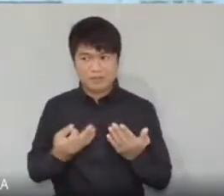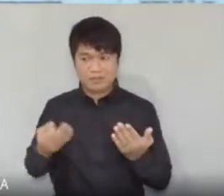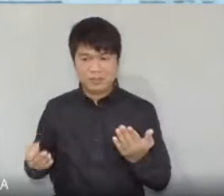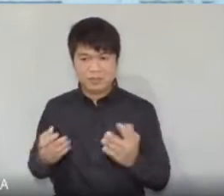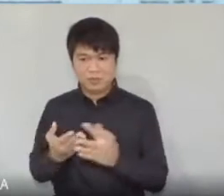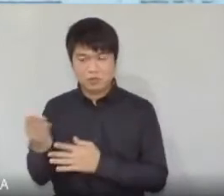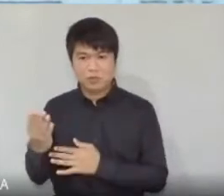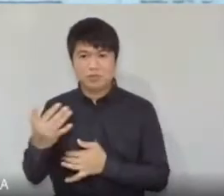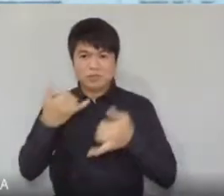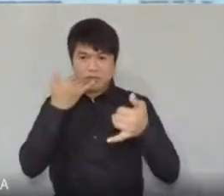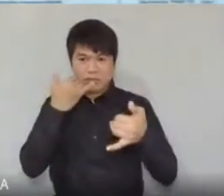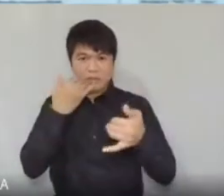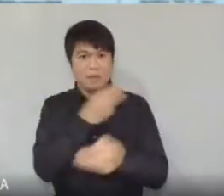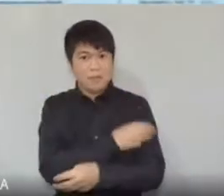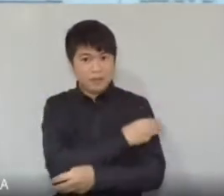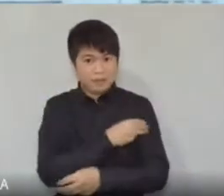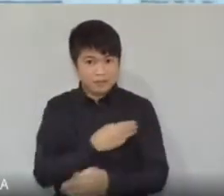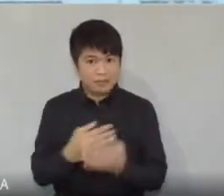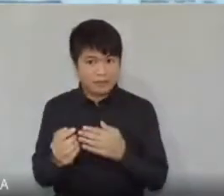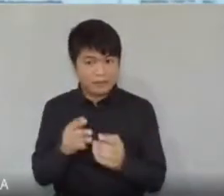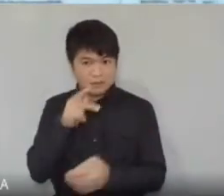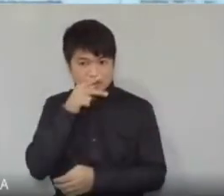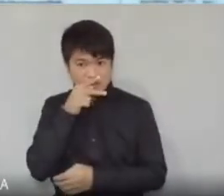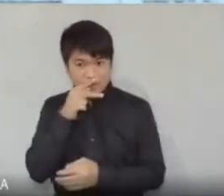telemedicine by specialty.